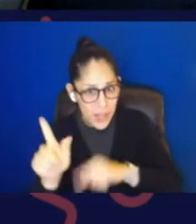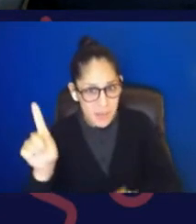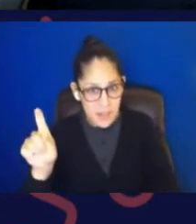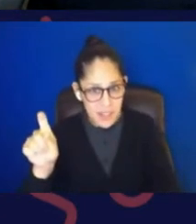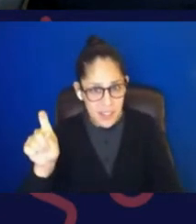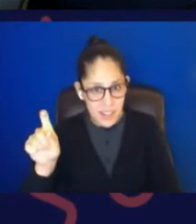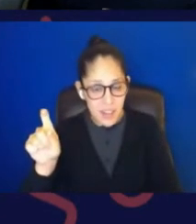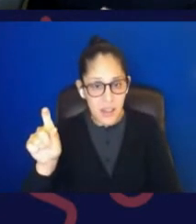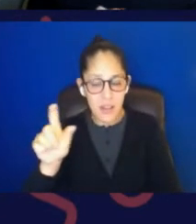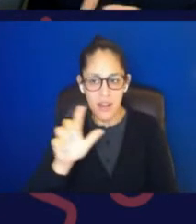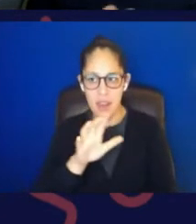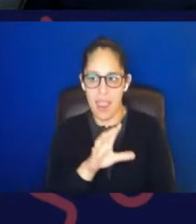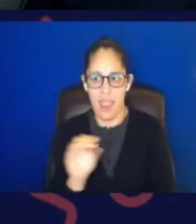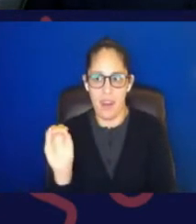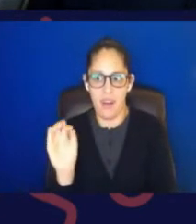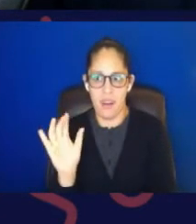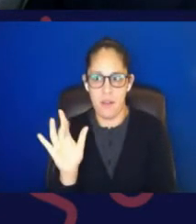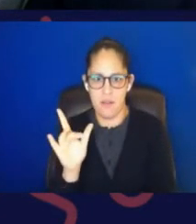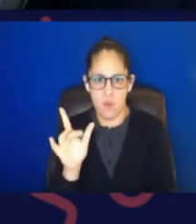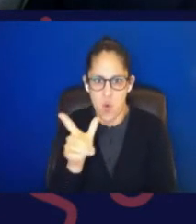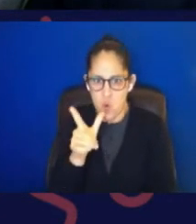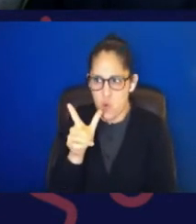and for whom?